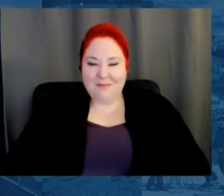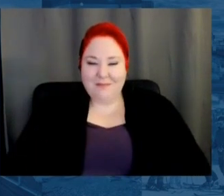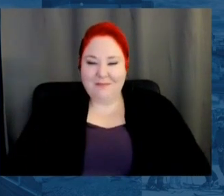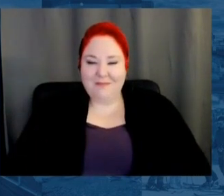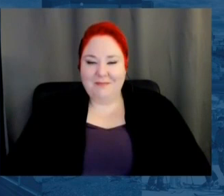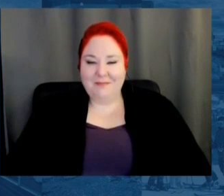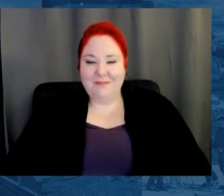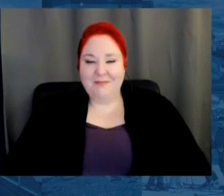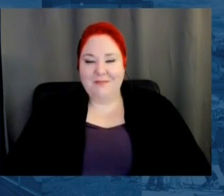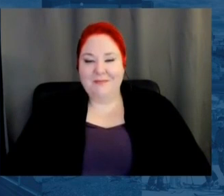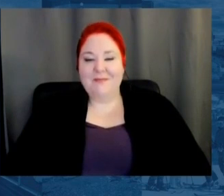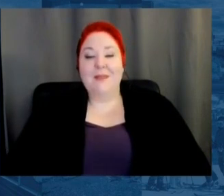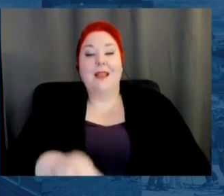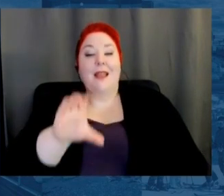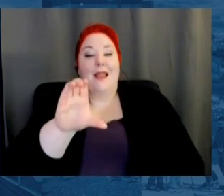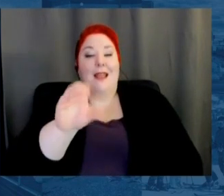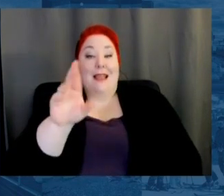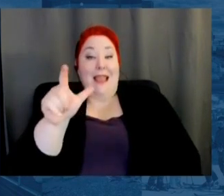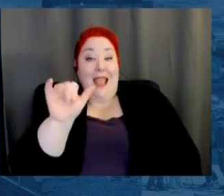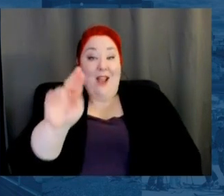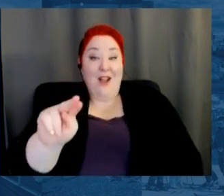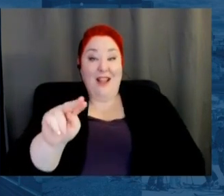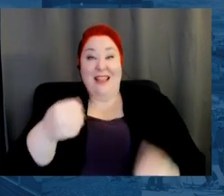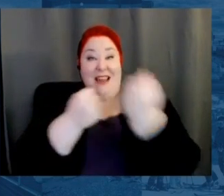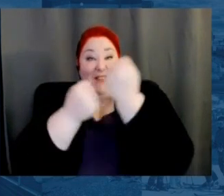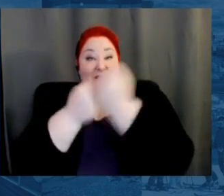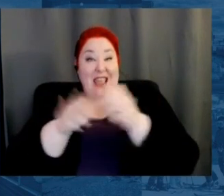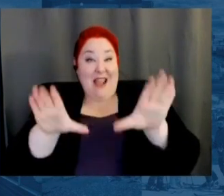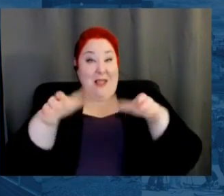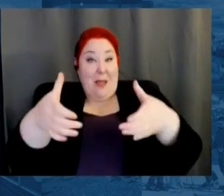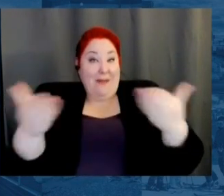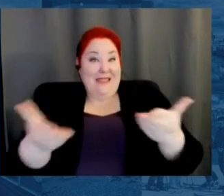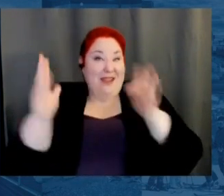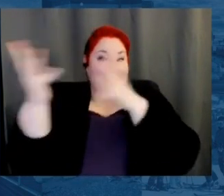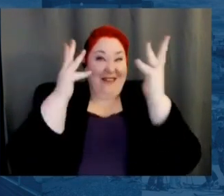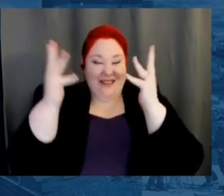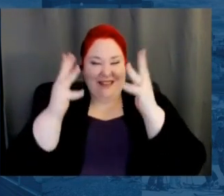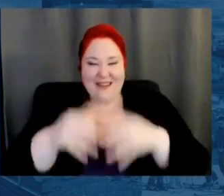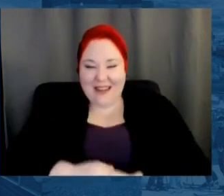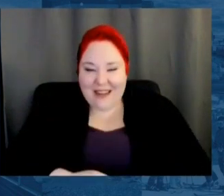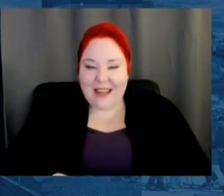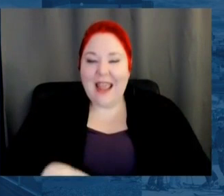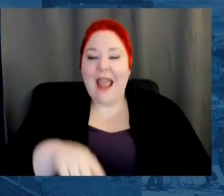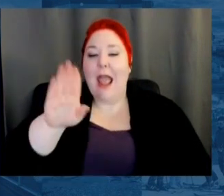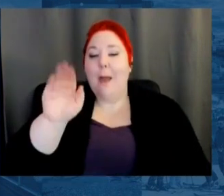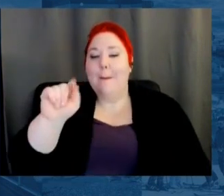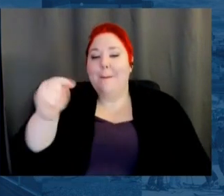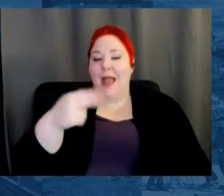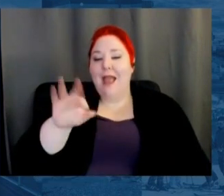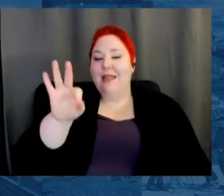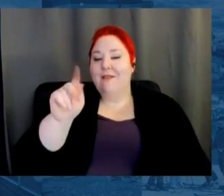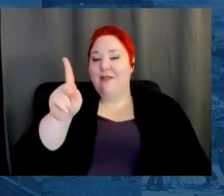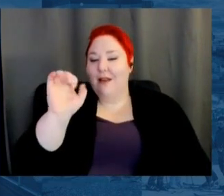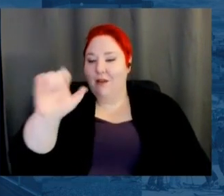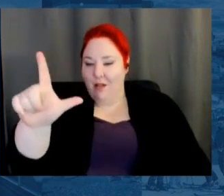The Carolyn fan club has arrived. It's great. And Beth Finkel, the New York State Director of AARP, so thank you.